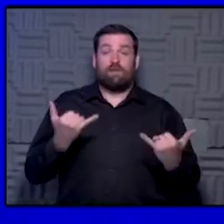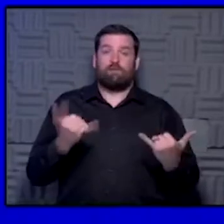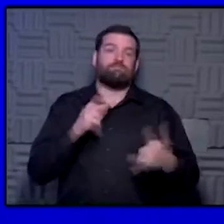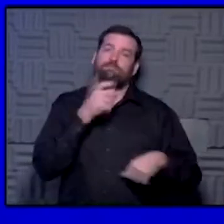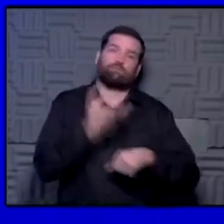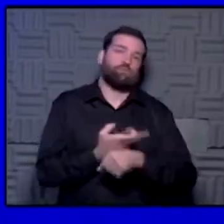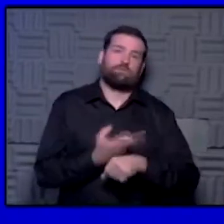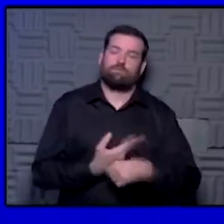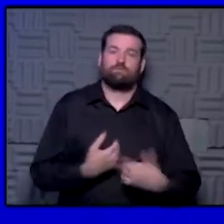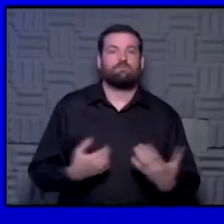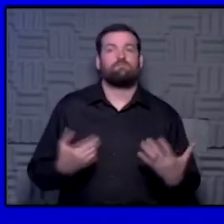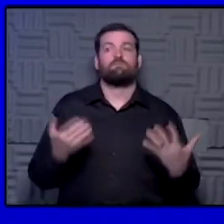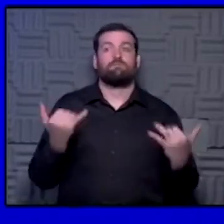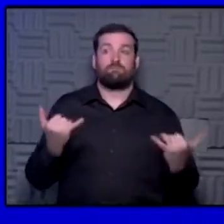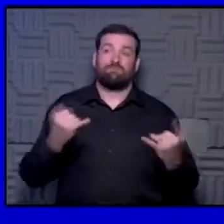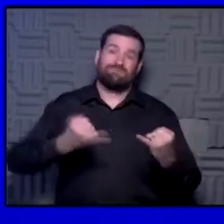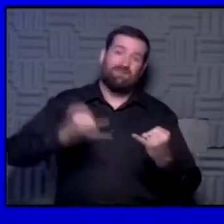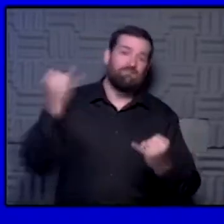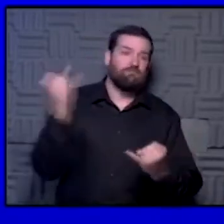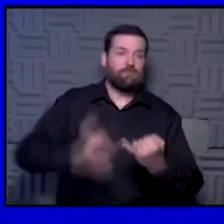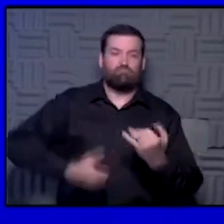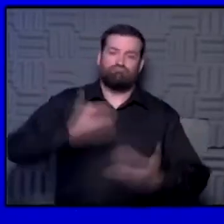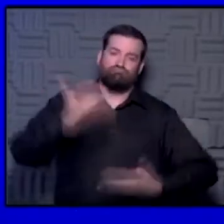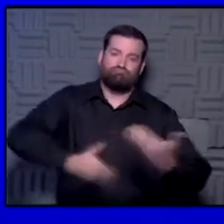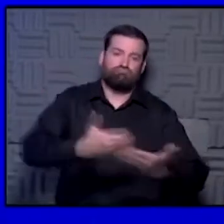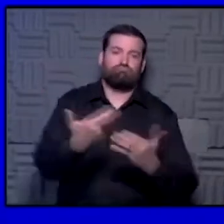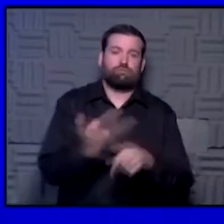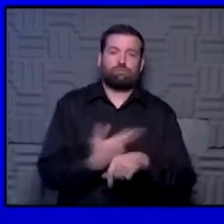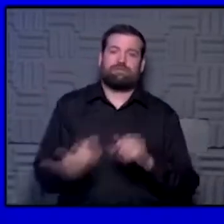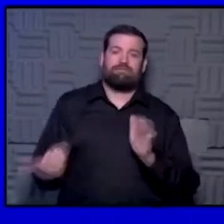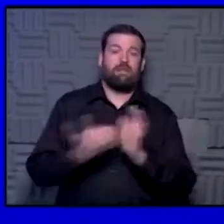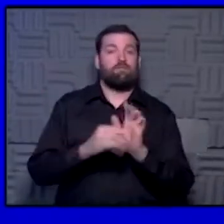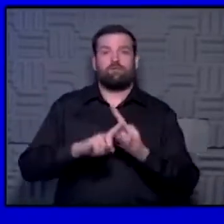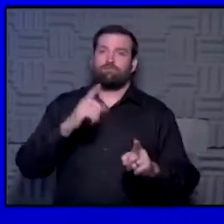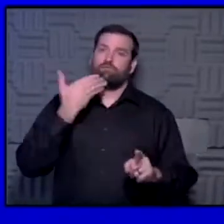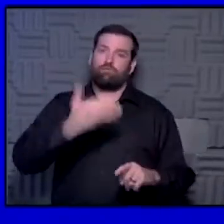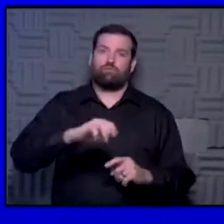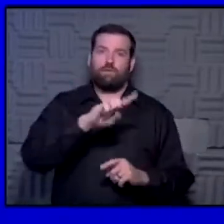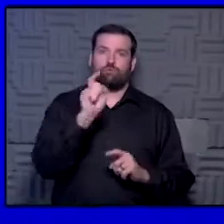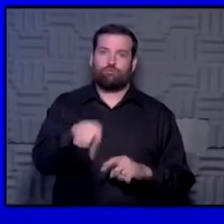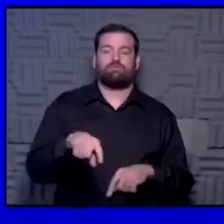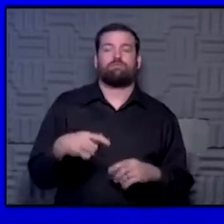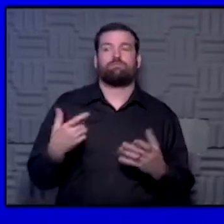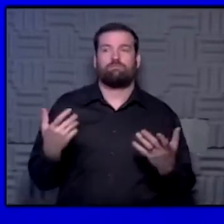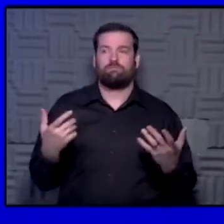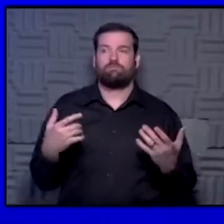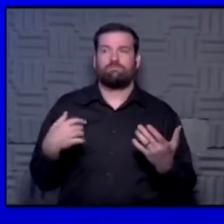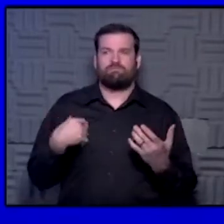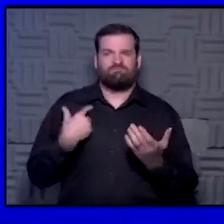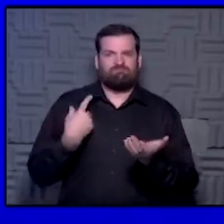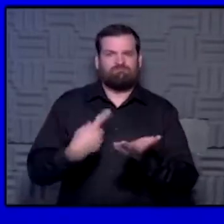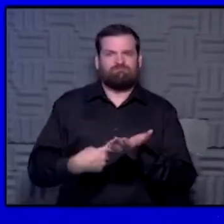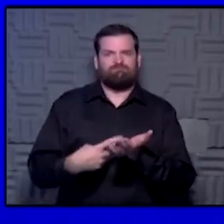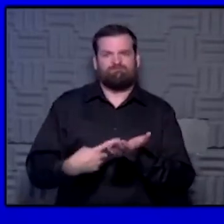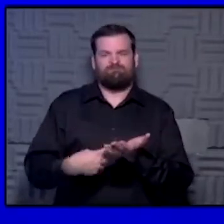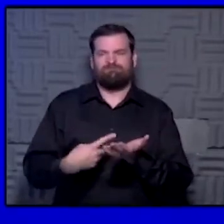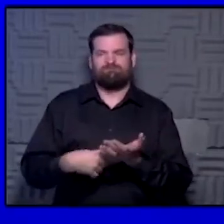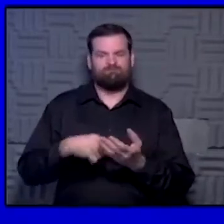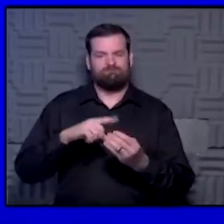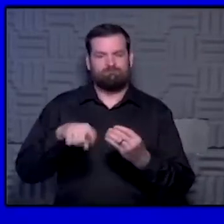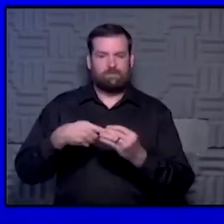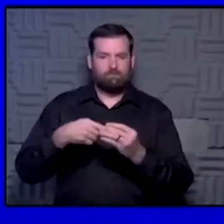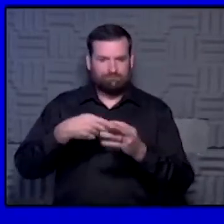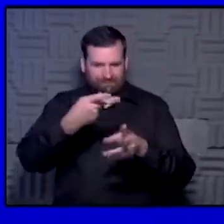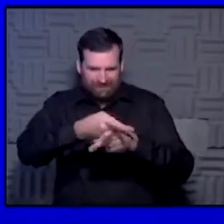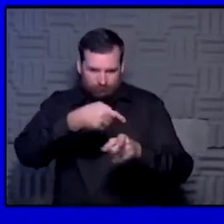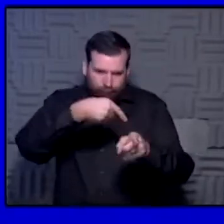are in the process, in the final steps of being able to use it again. But that is a good question. That goes back to what we are talking about staying in the